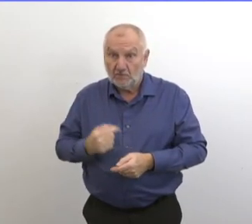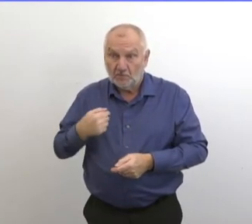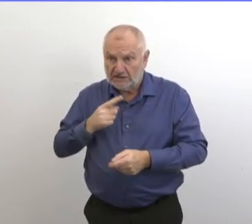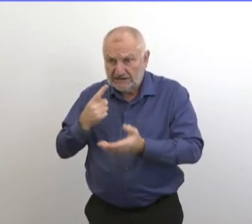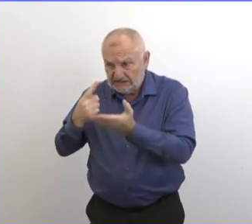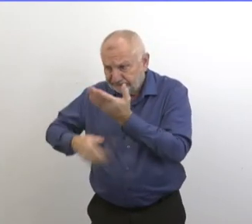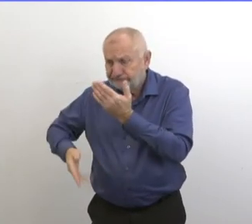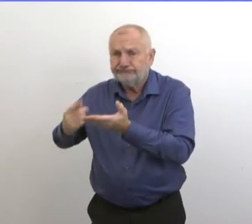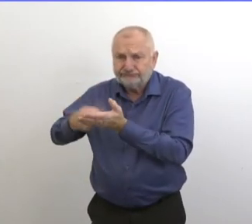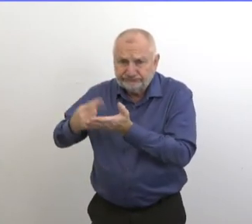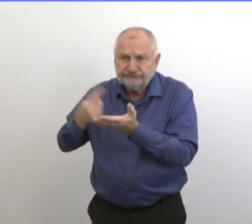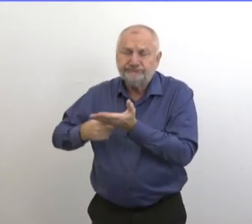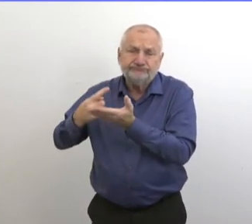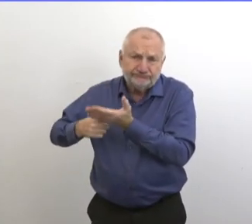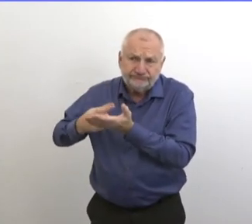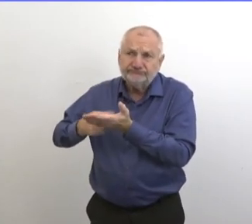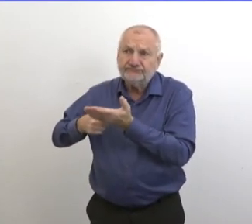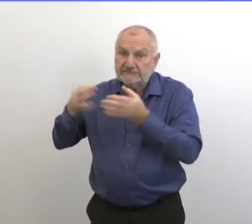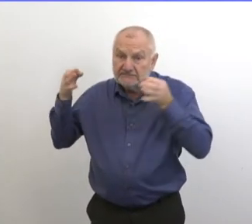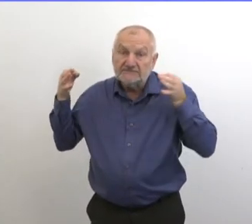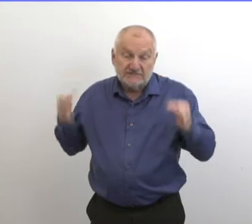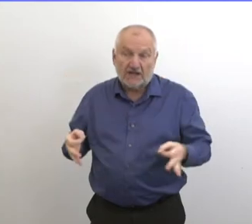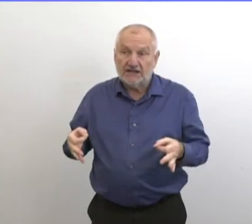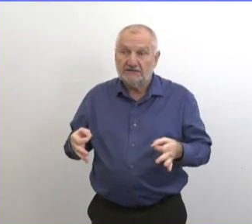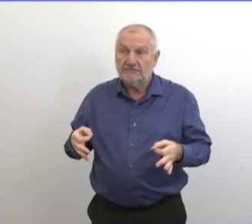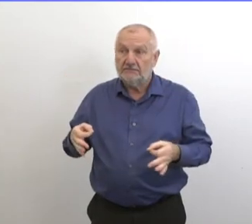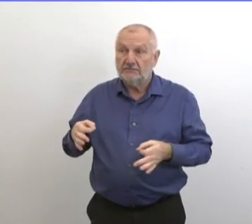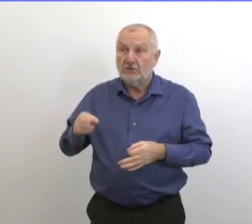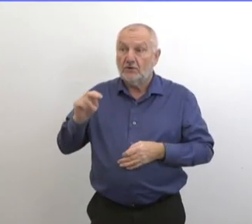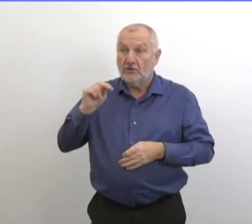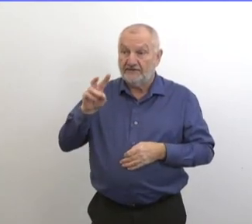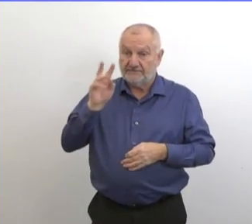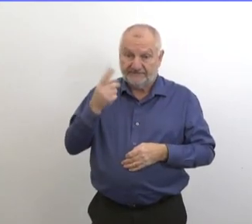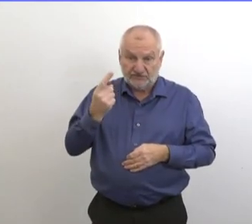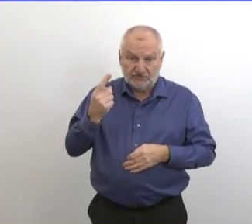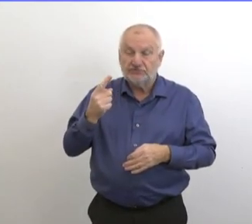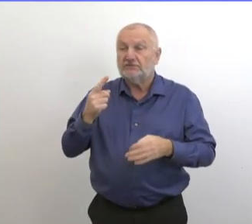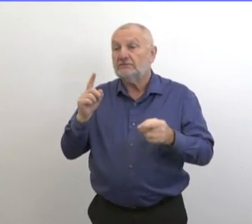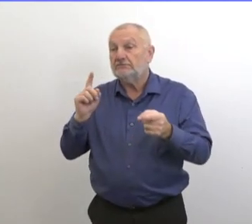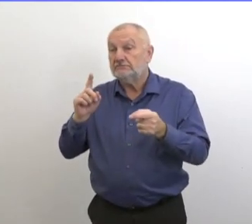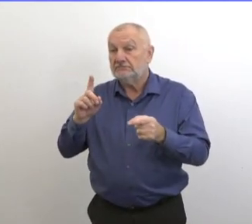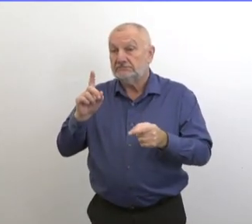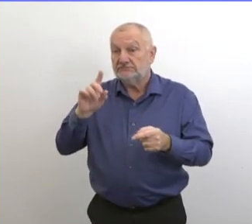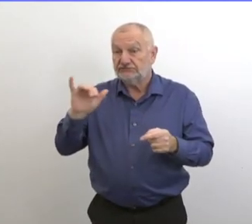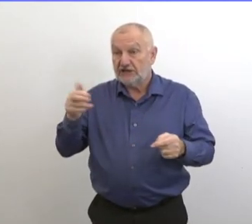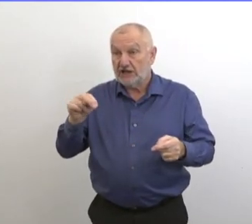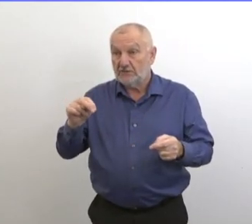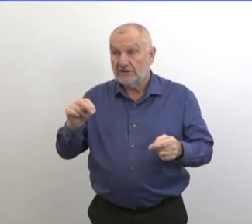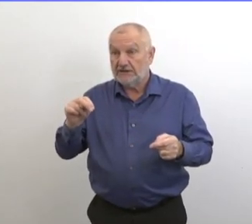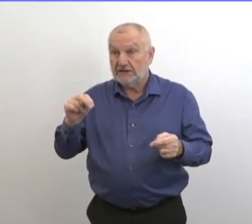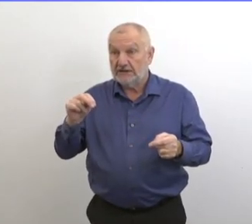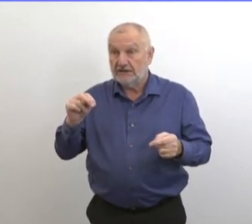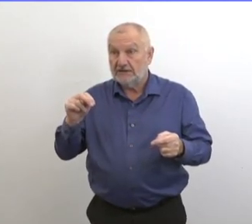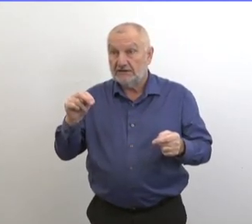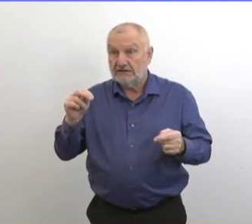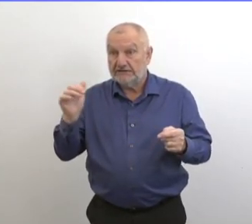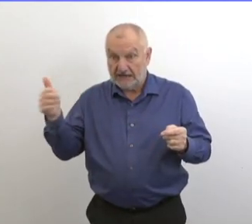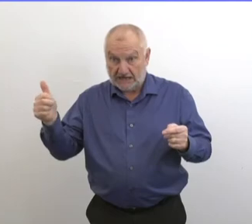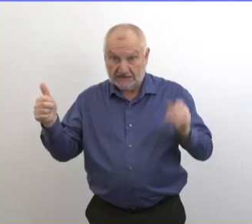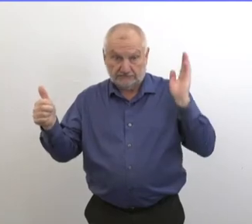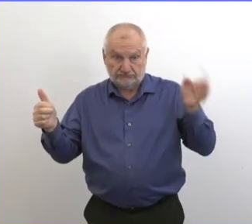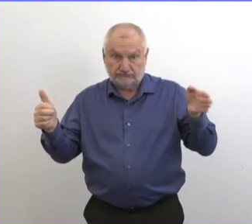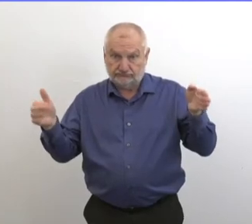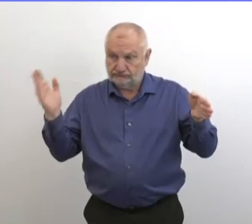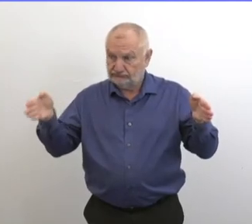We need to, look at certain things about how it's put together and the time frame and everything else. So we'll certainly